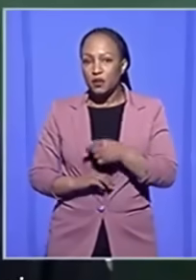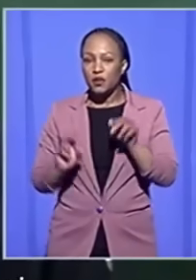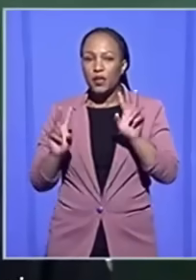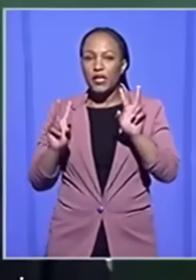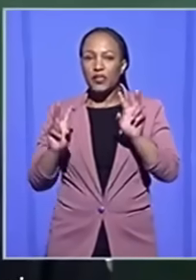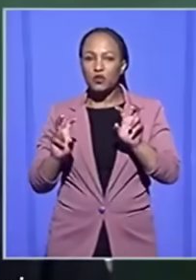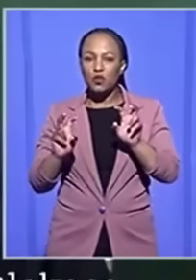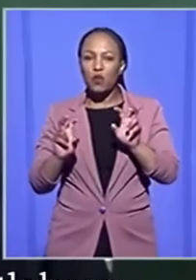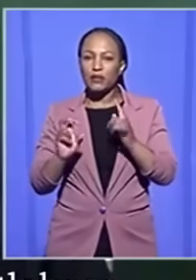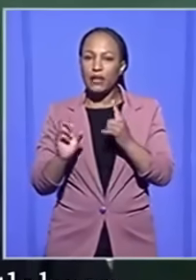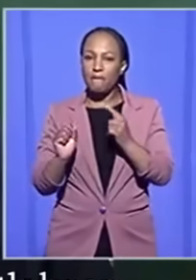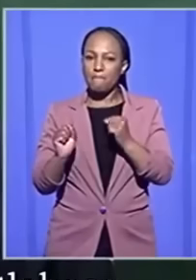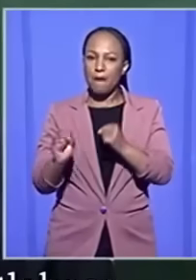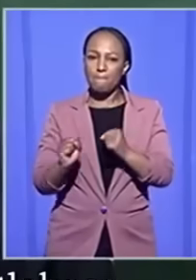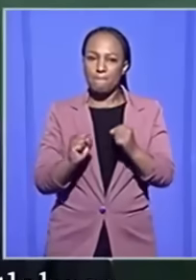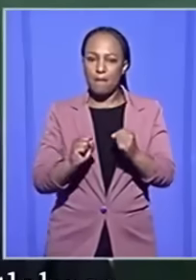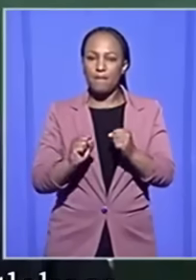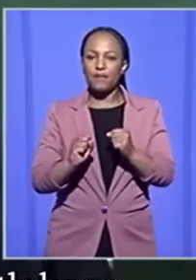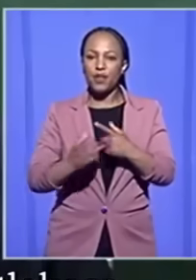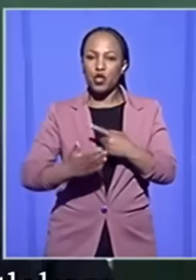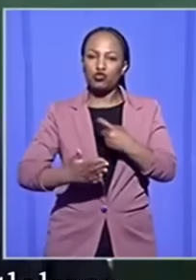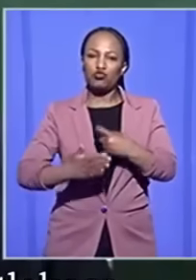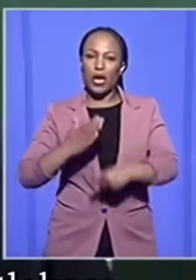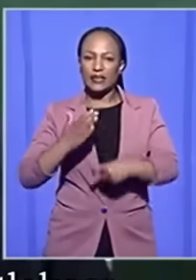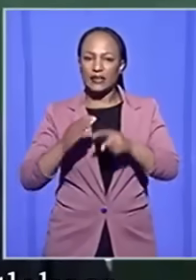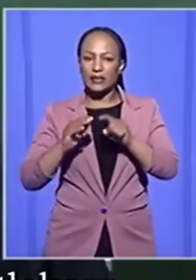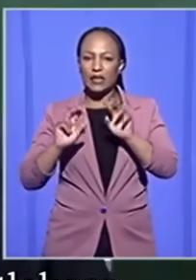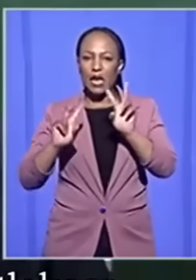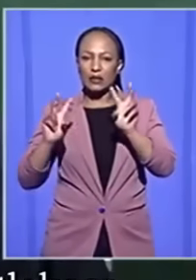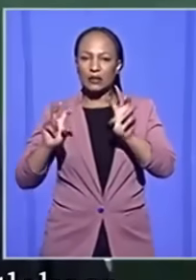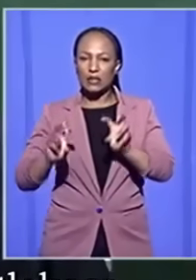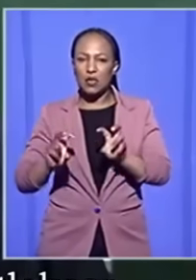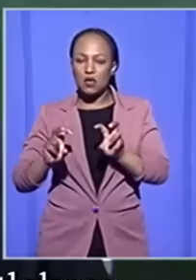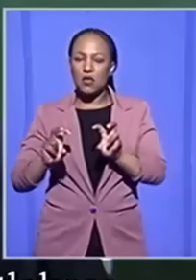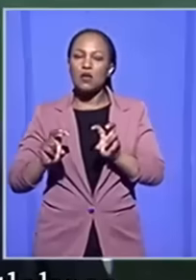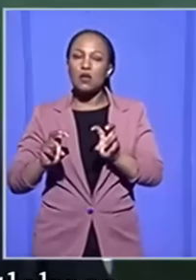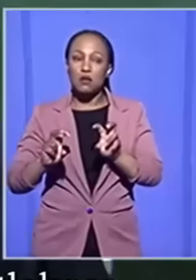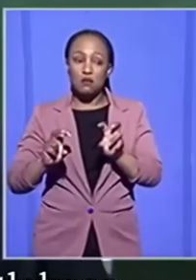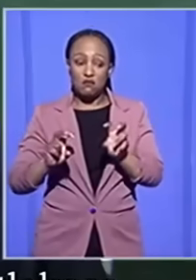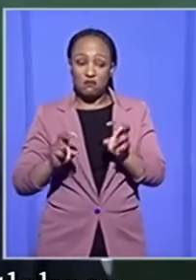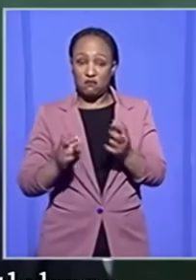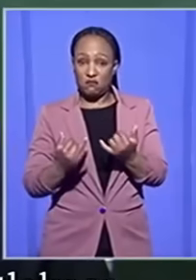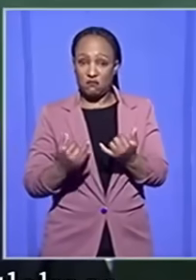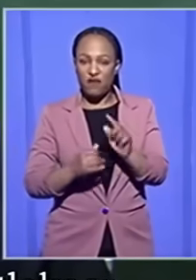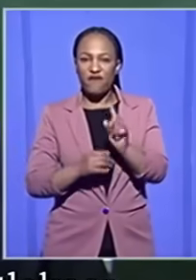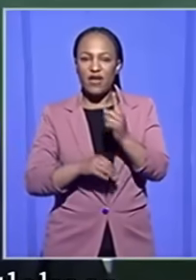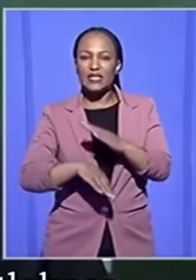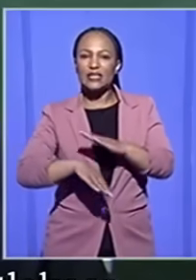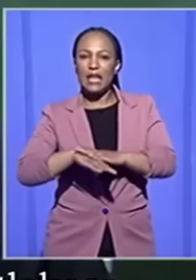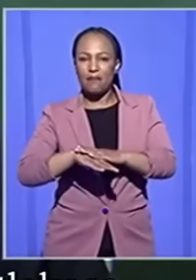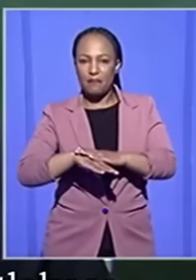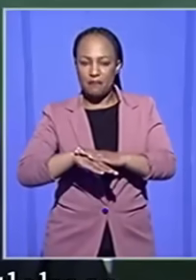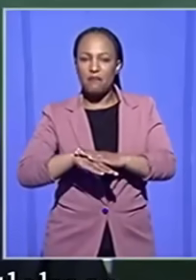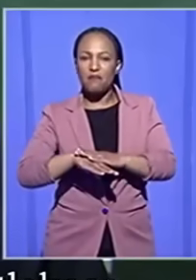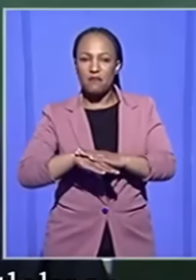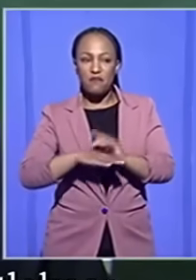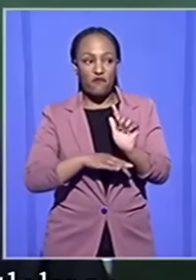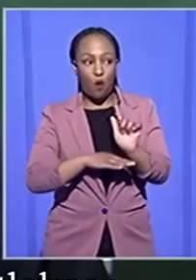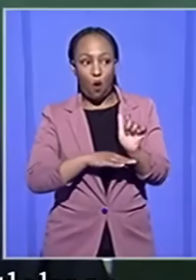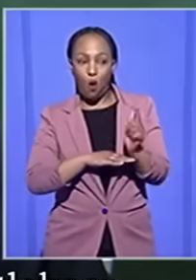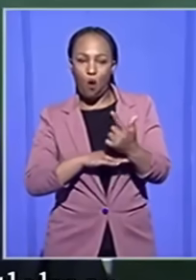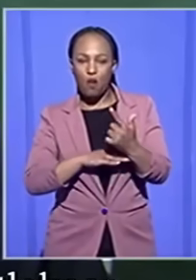charge, because this is the first time really that the fixed charge is levied in the manner in which it has